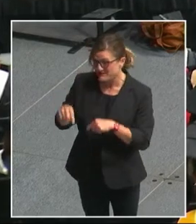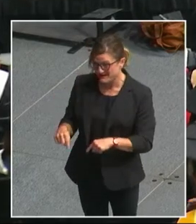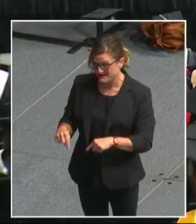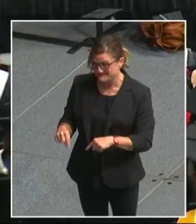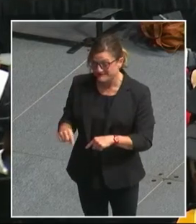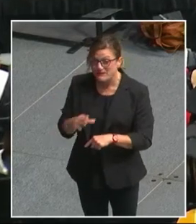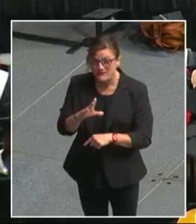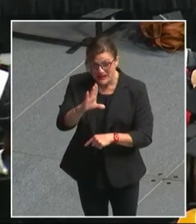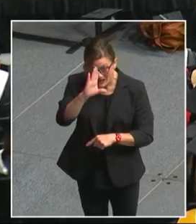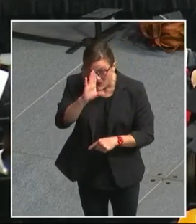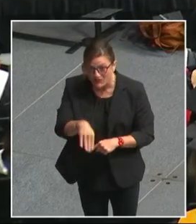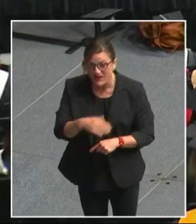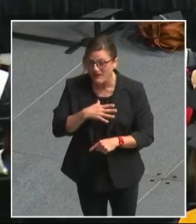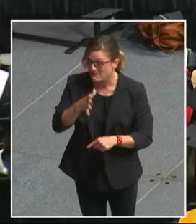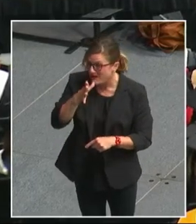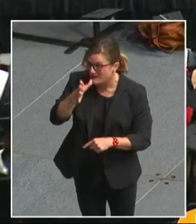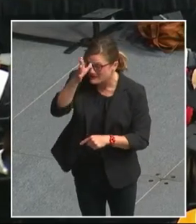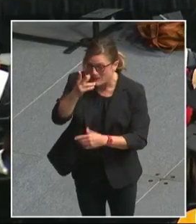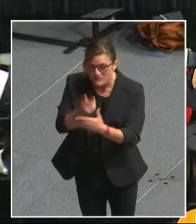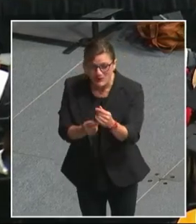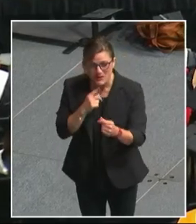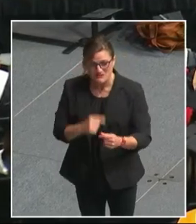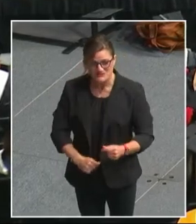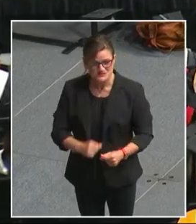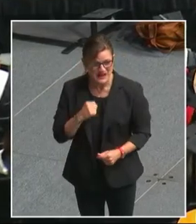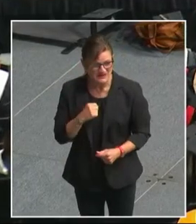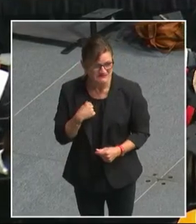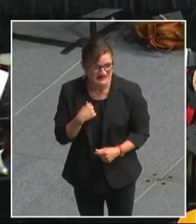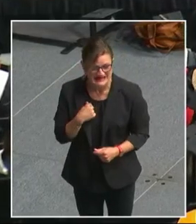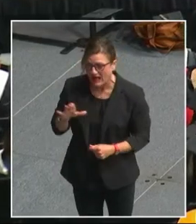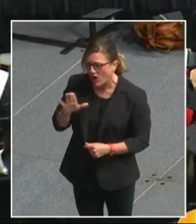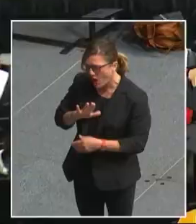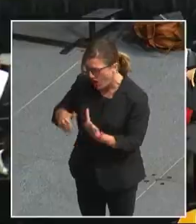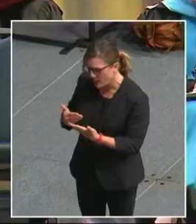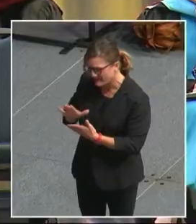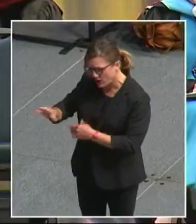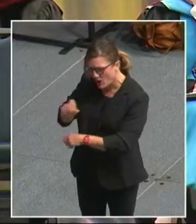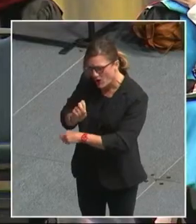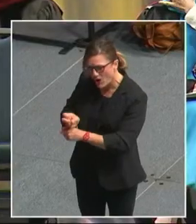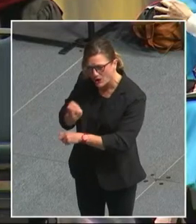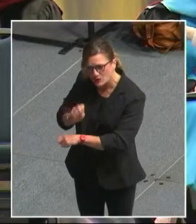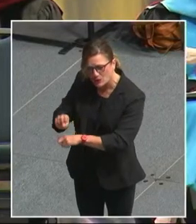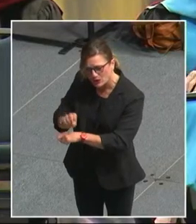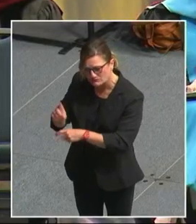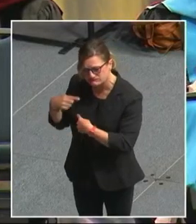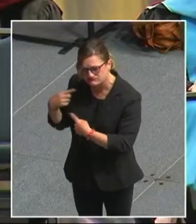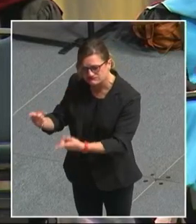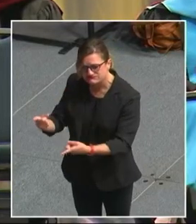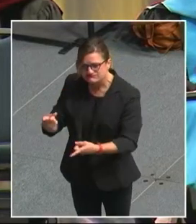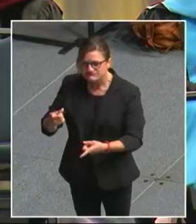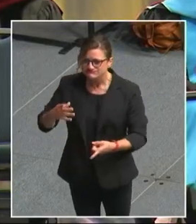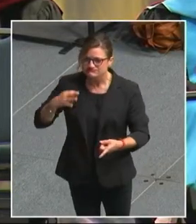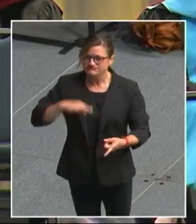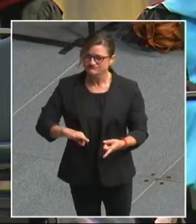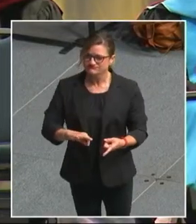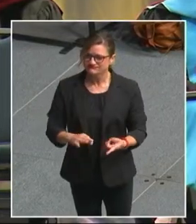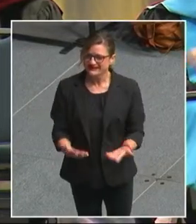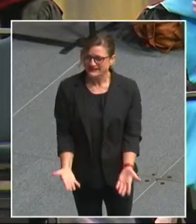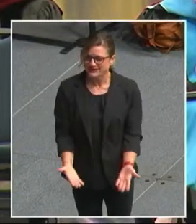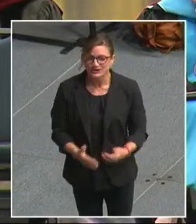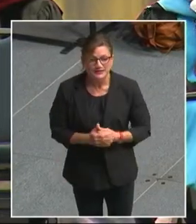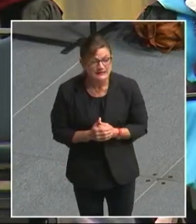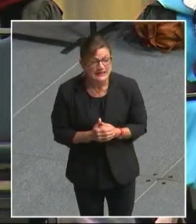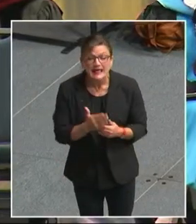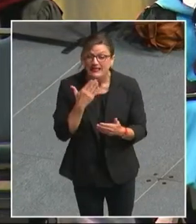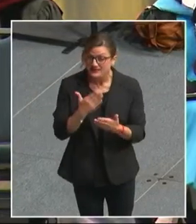are both so proud to see their hard work is paying off. I would also like to thank my husband